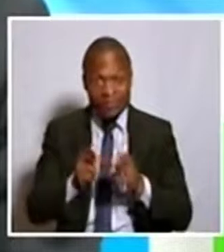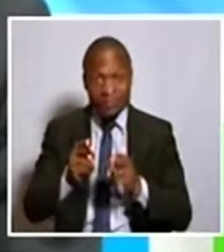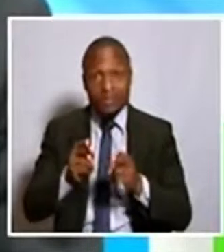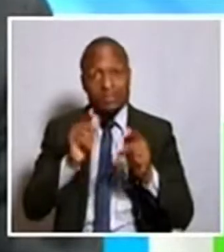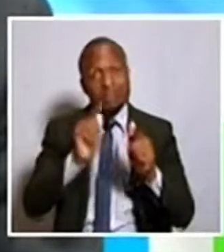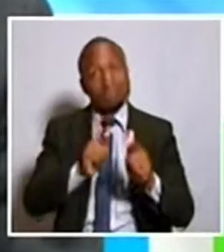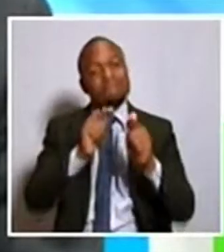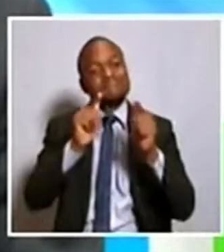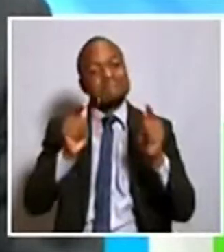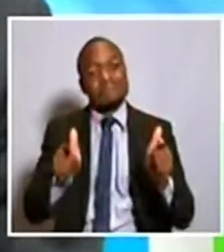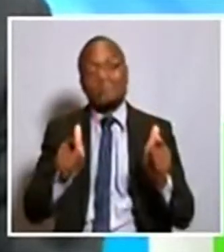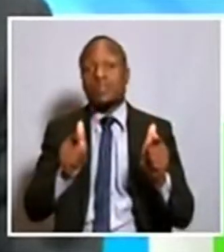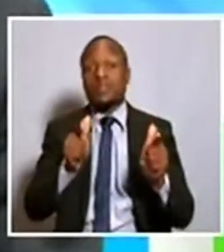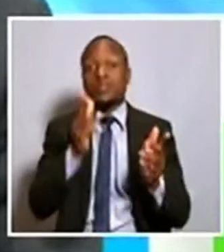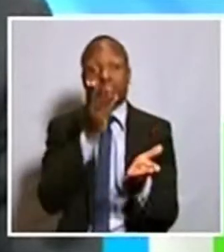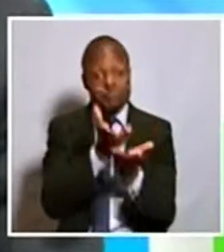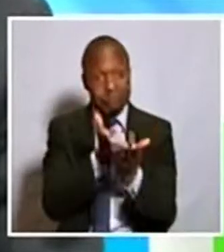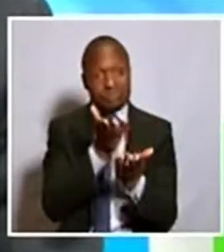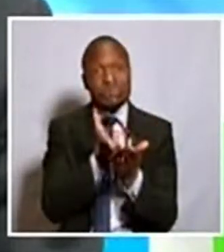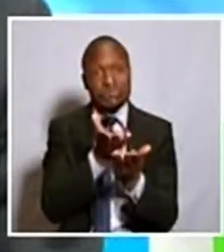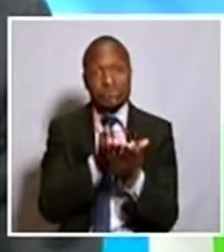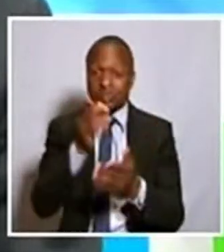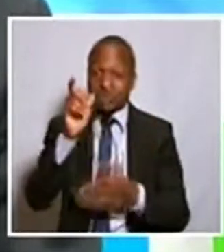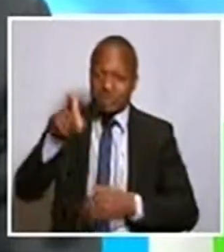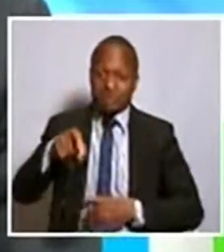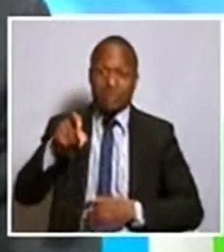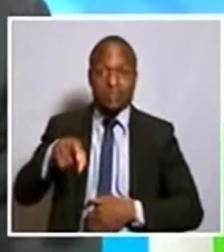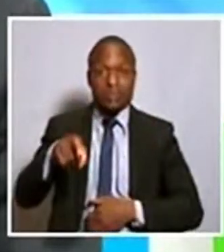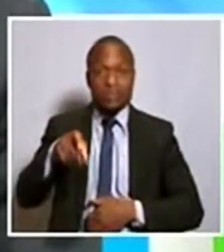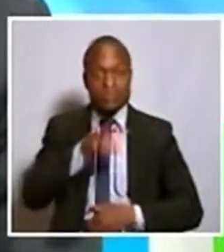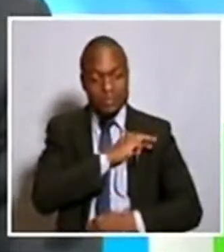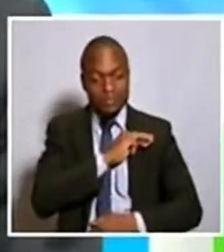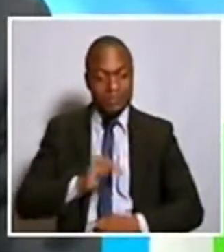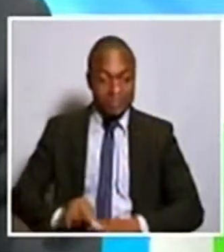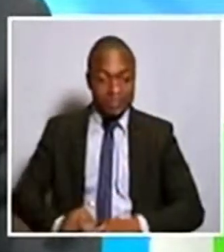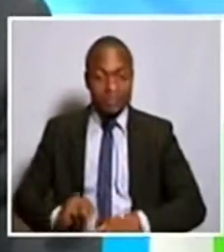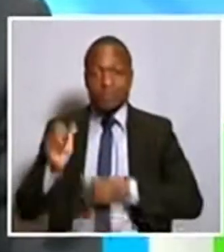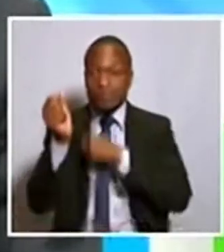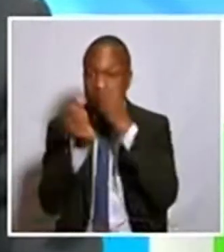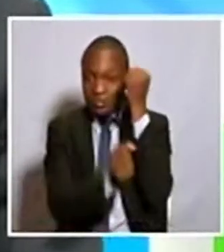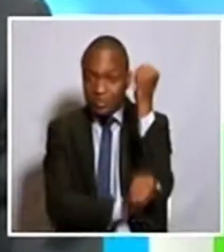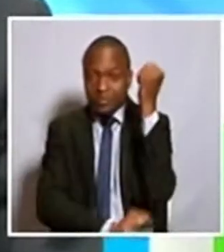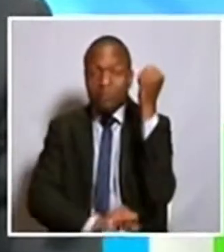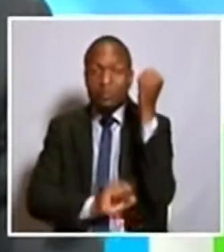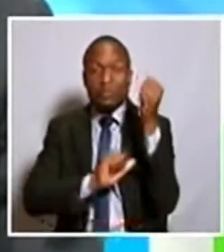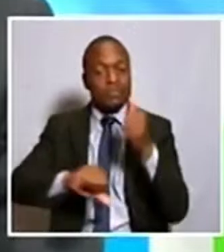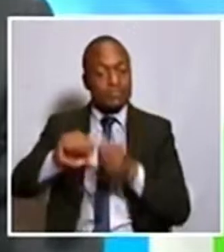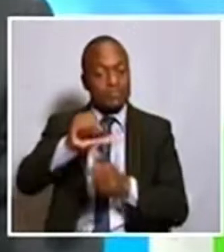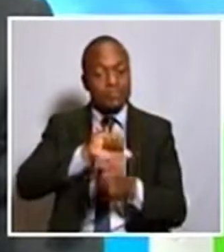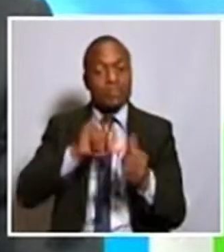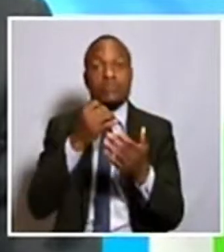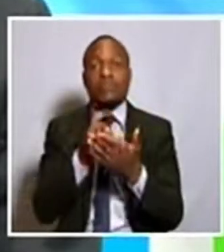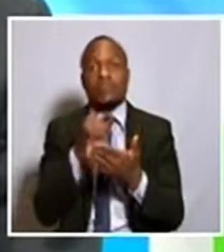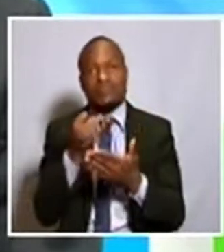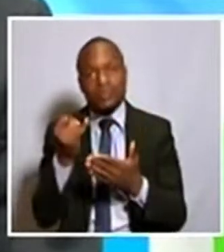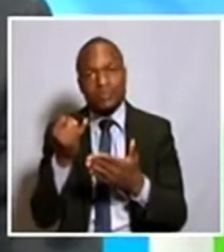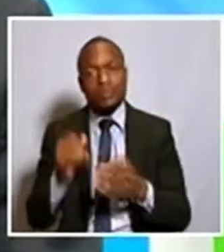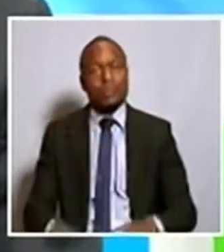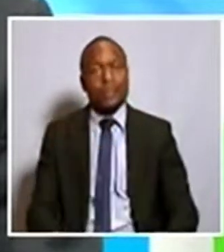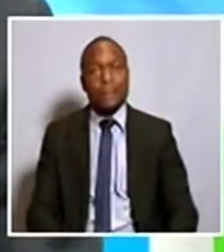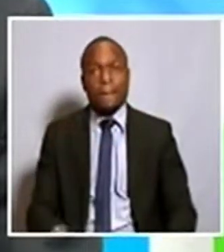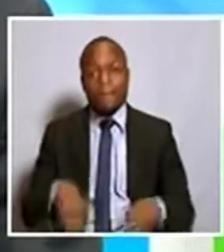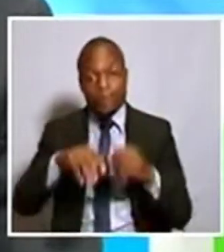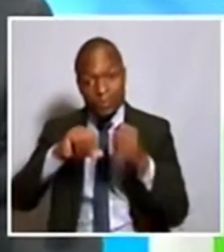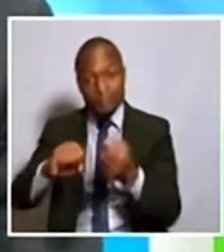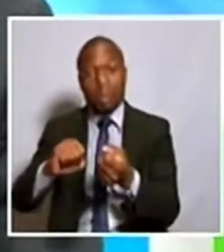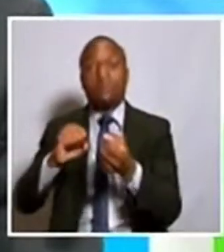largely responds to requests and needs of member states around issues to do with conservation